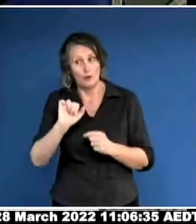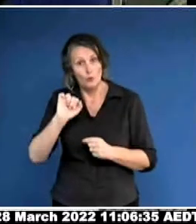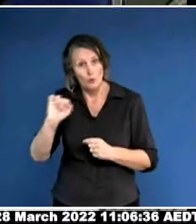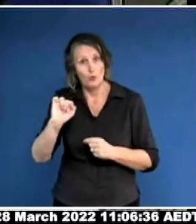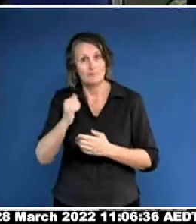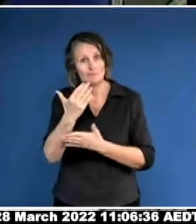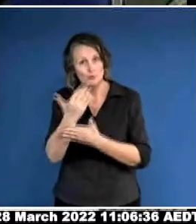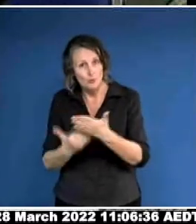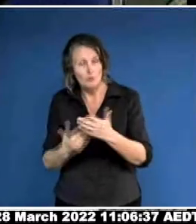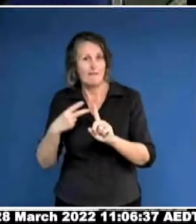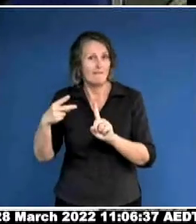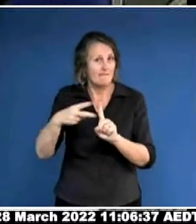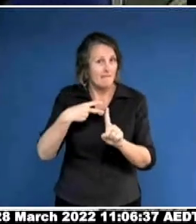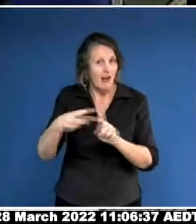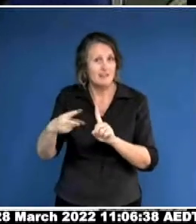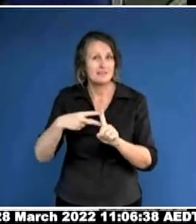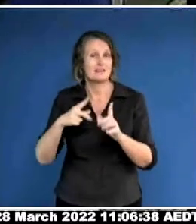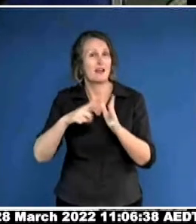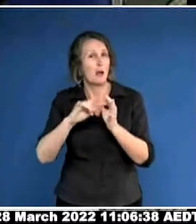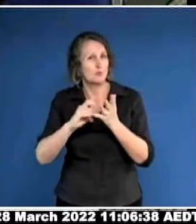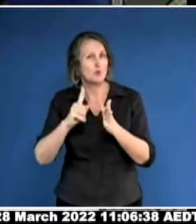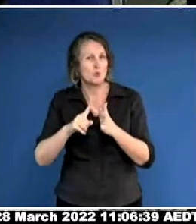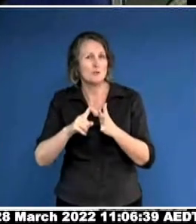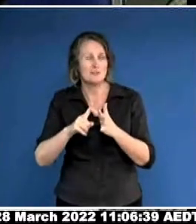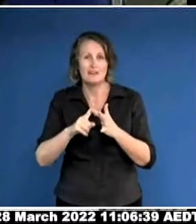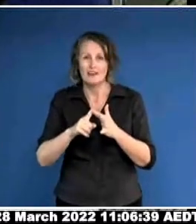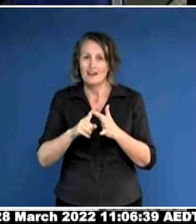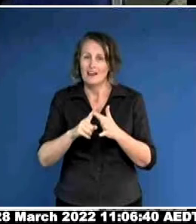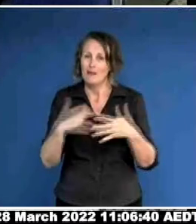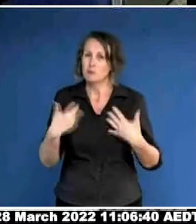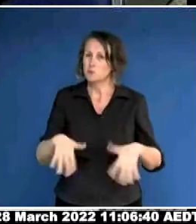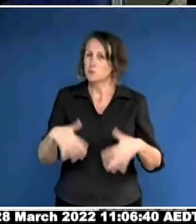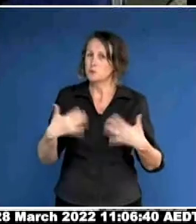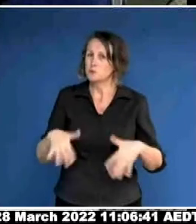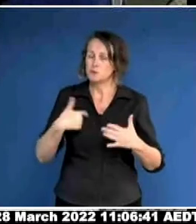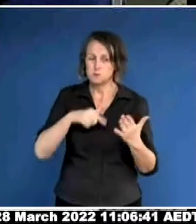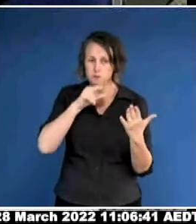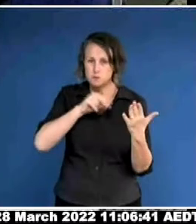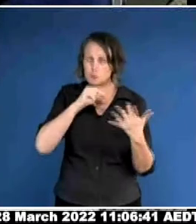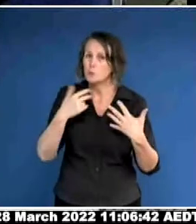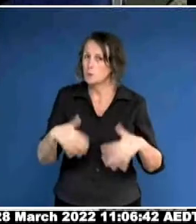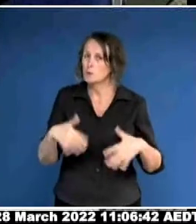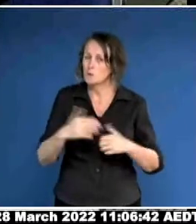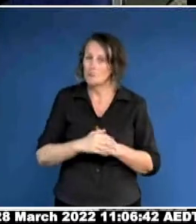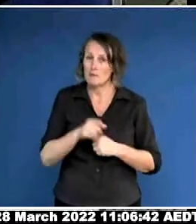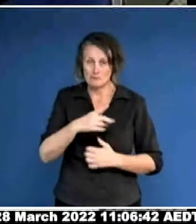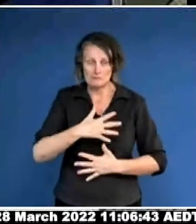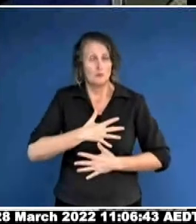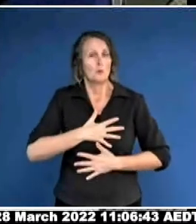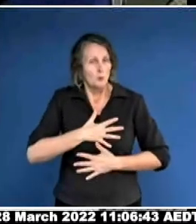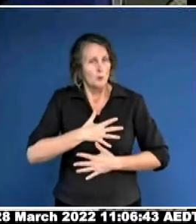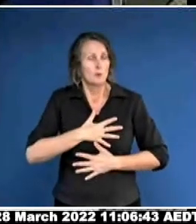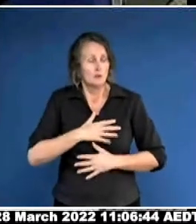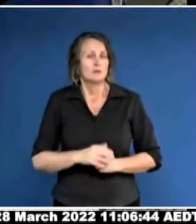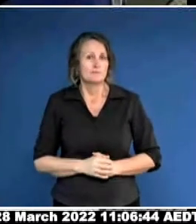There is strong language and some very distressing evidence that I'm going to read. So with that